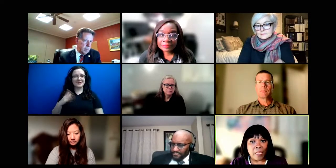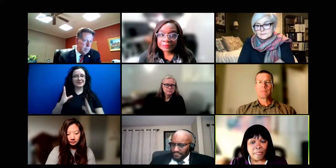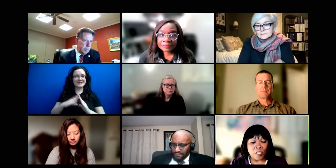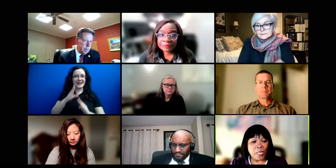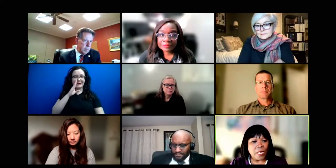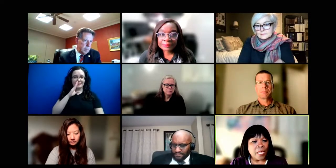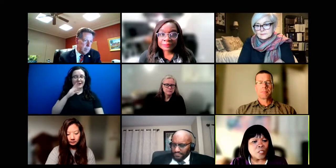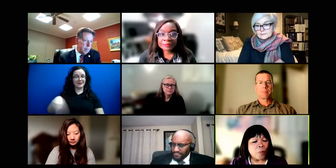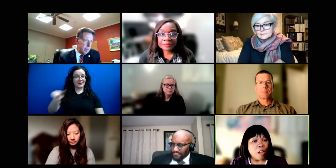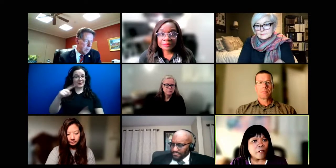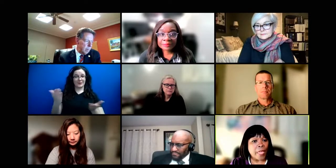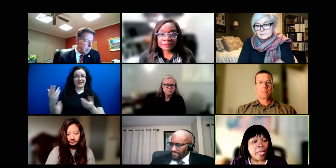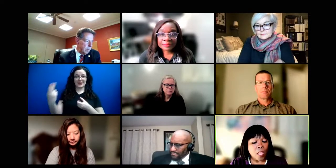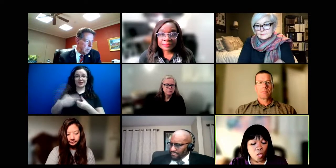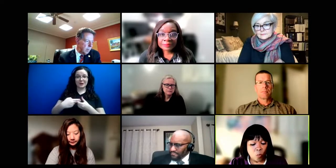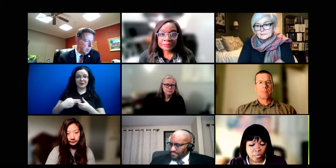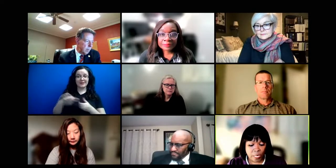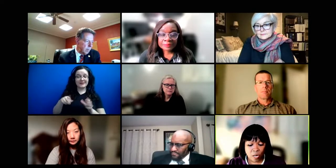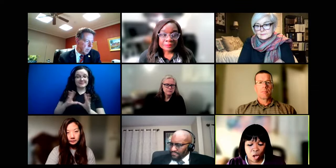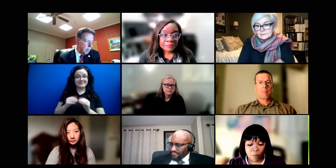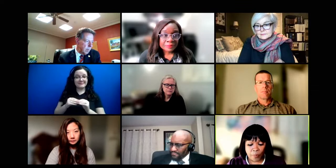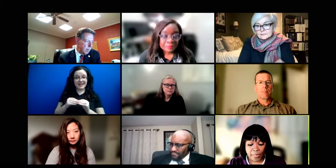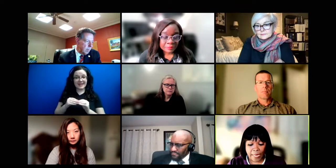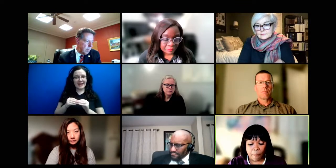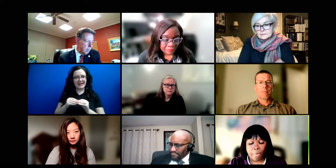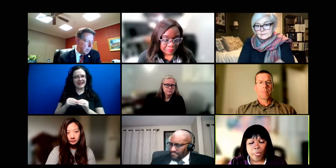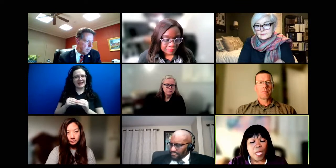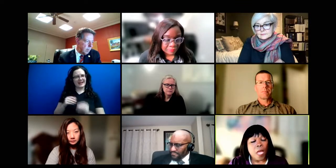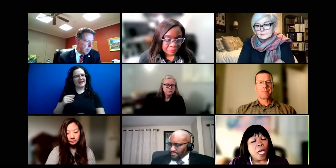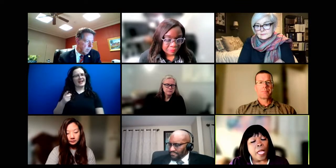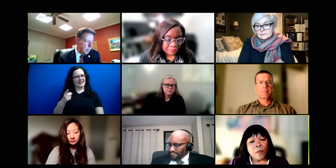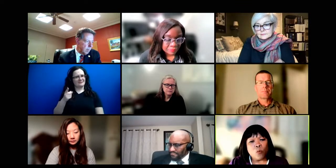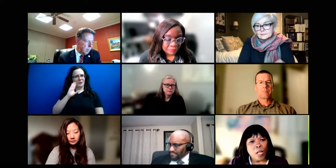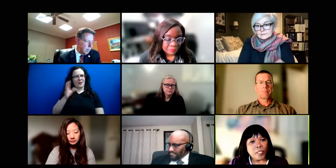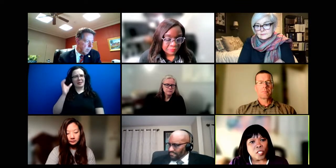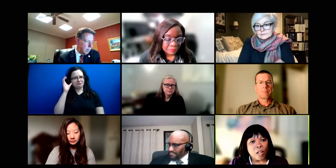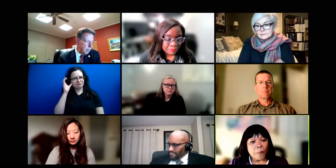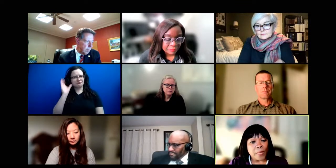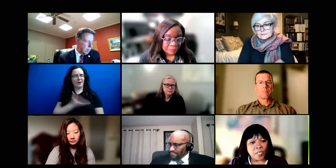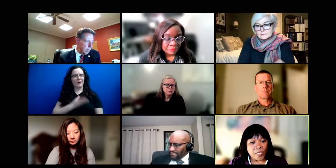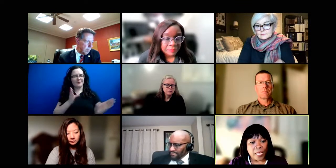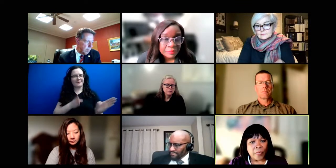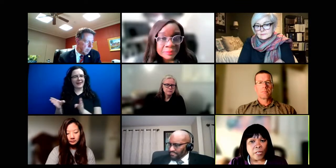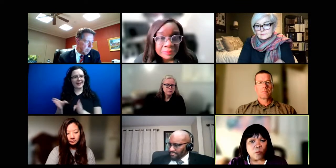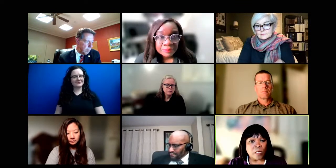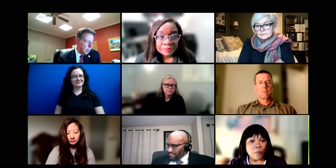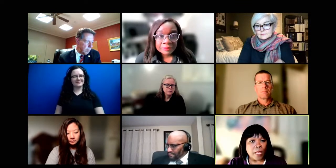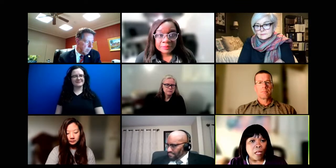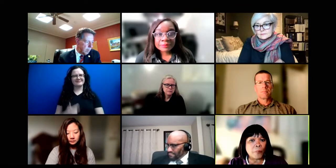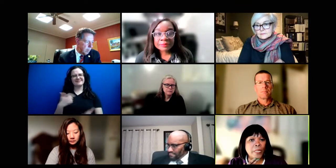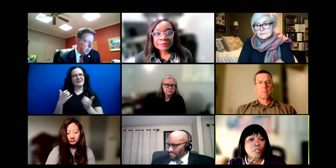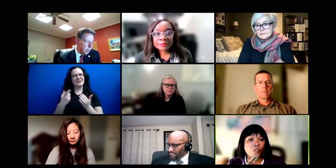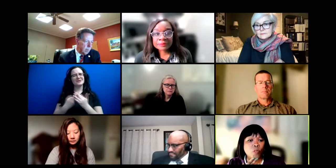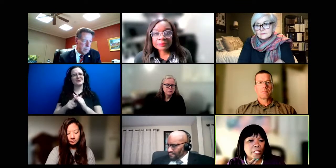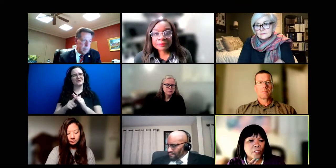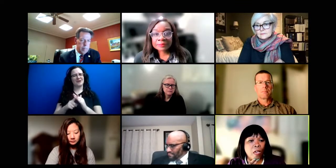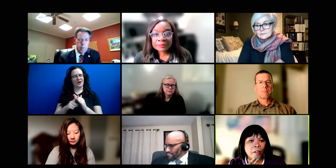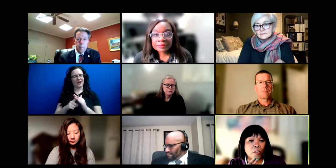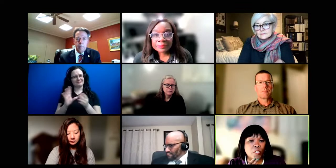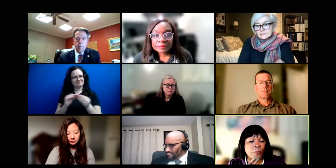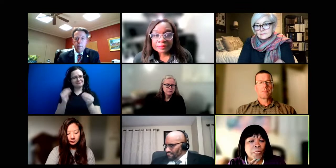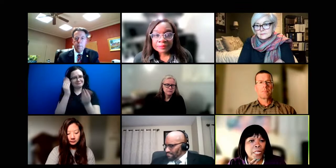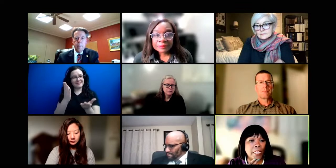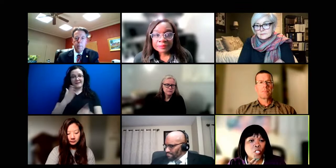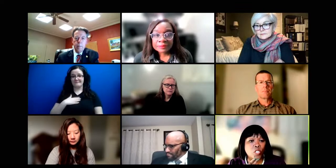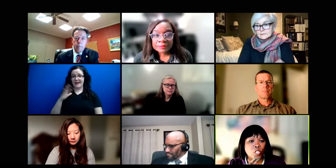participate in this meeting. And as part of that, we'll hear our plan. I want to start by saying that it was my company's greatest